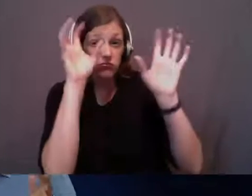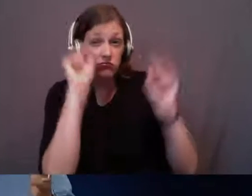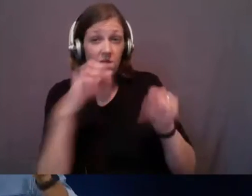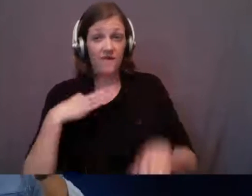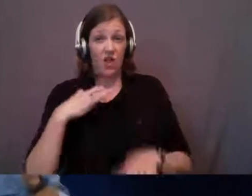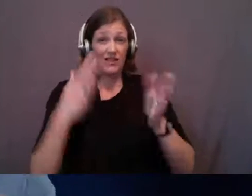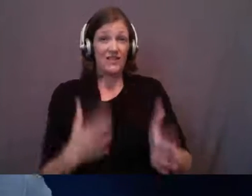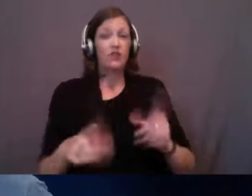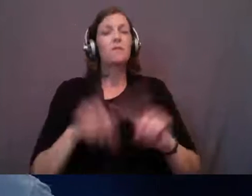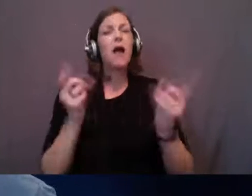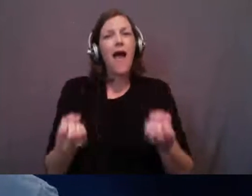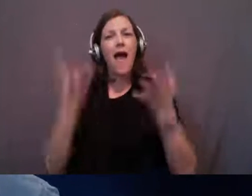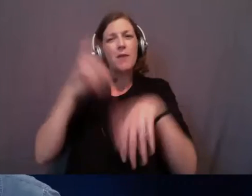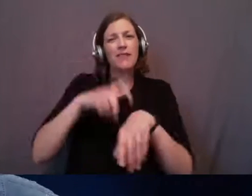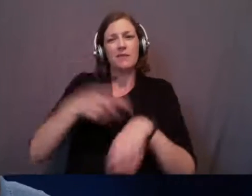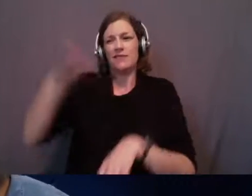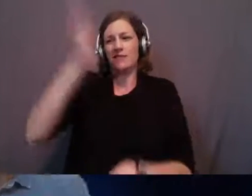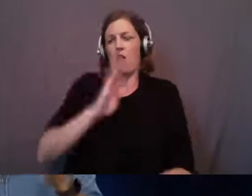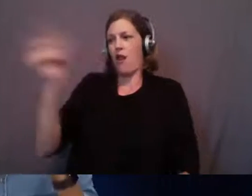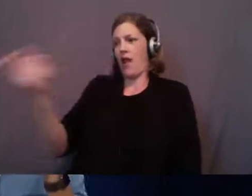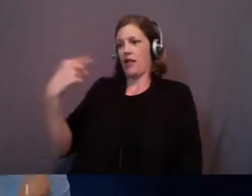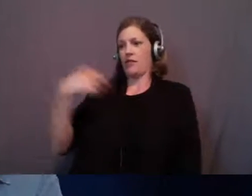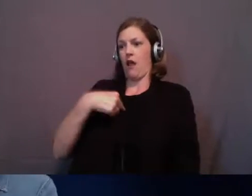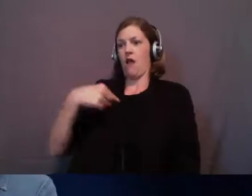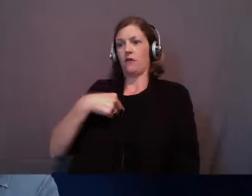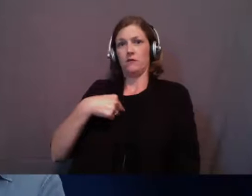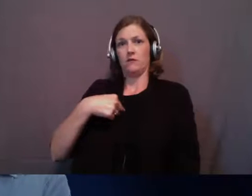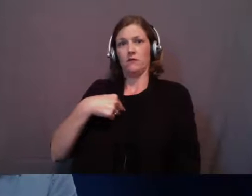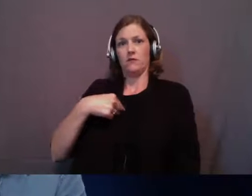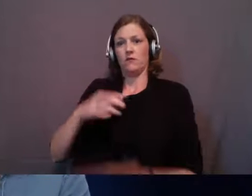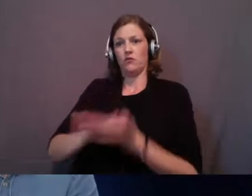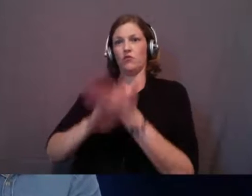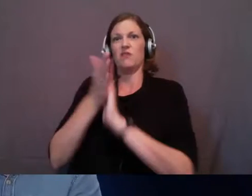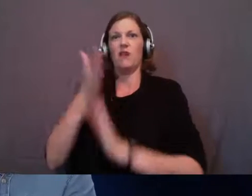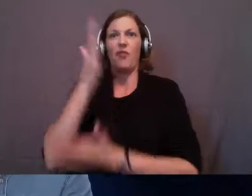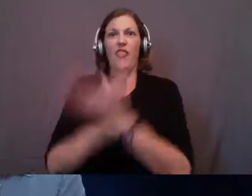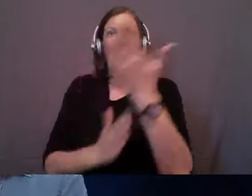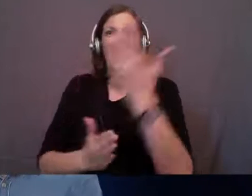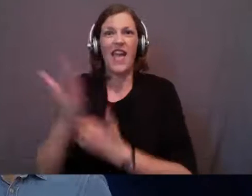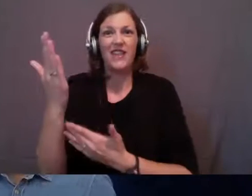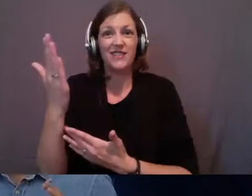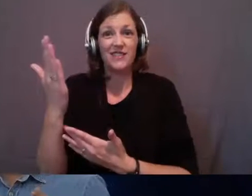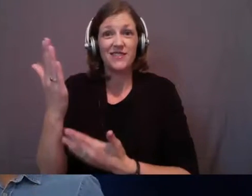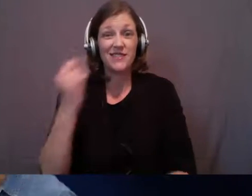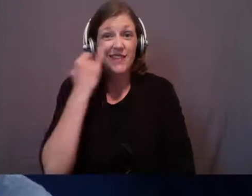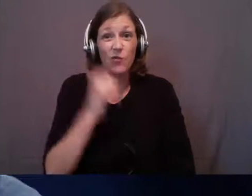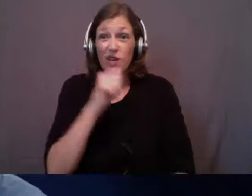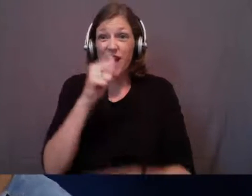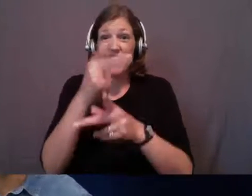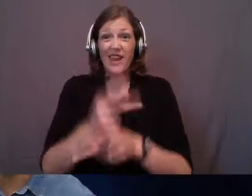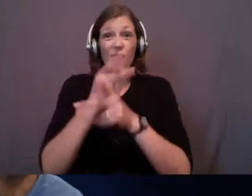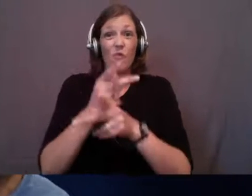times has God asked us to be hands and feet? If we're not careful, we can push off